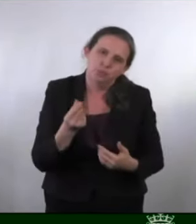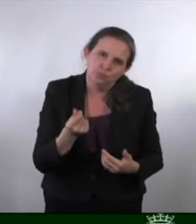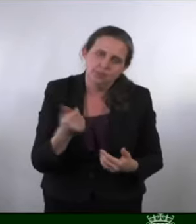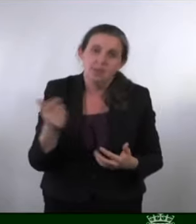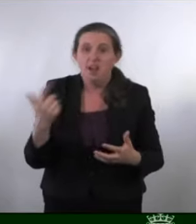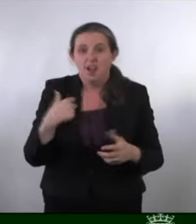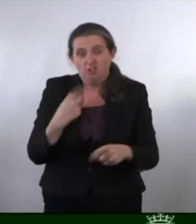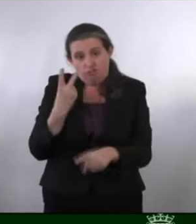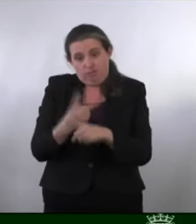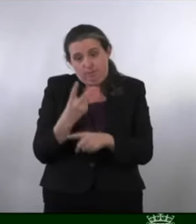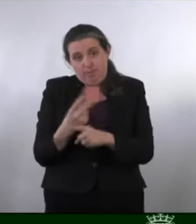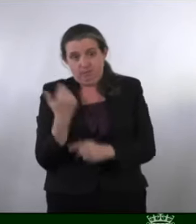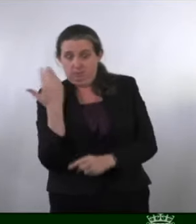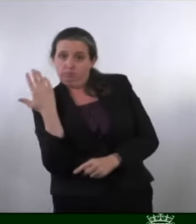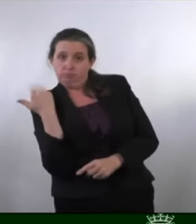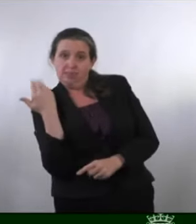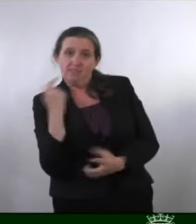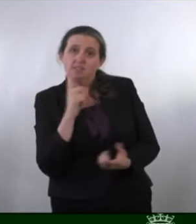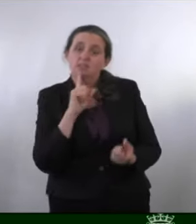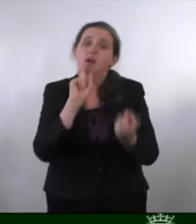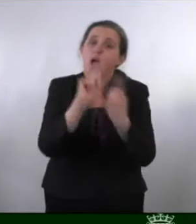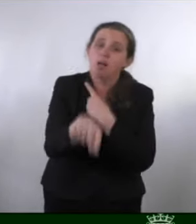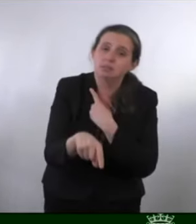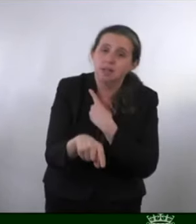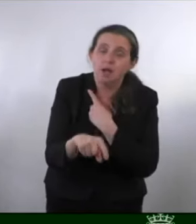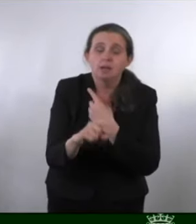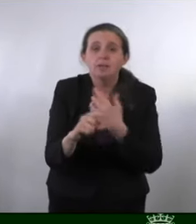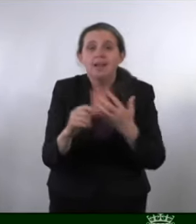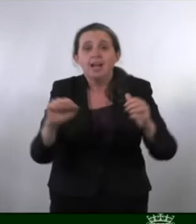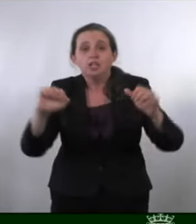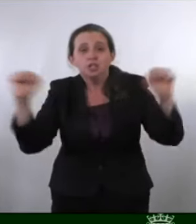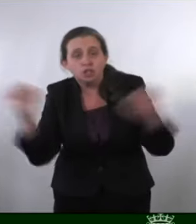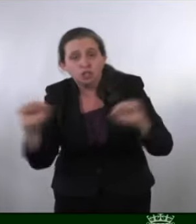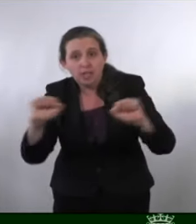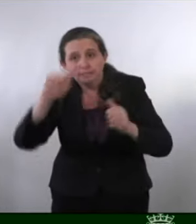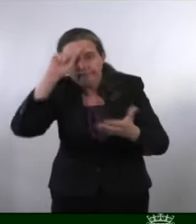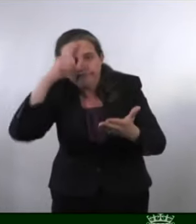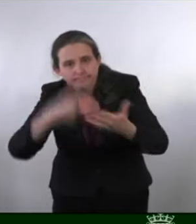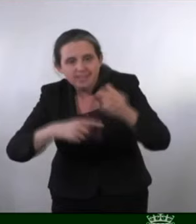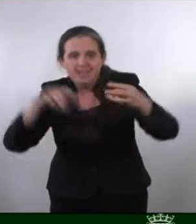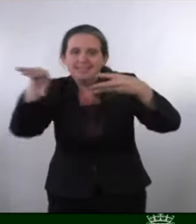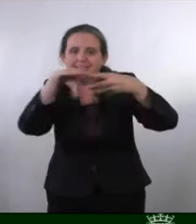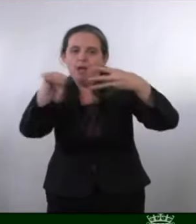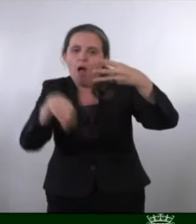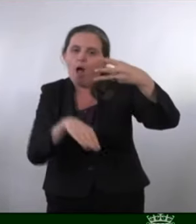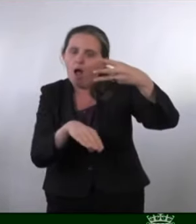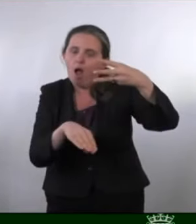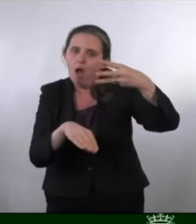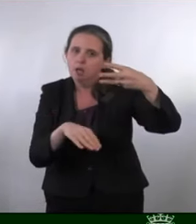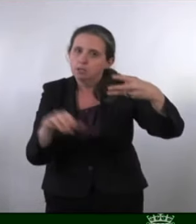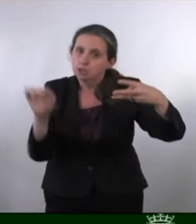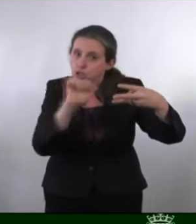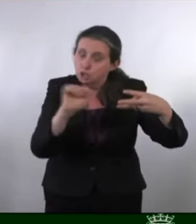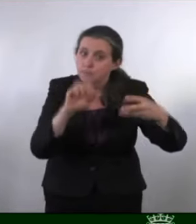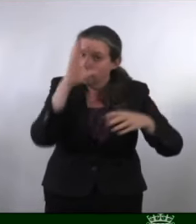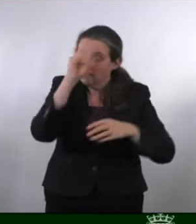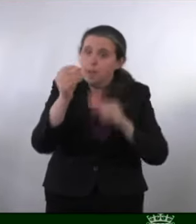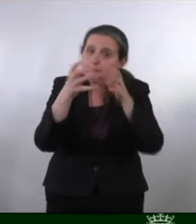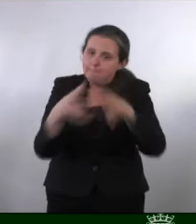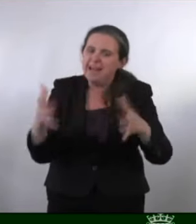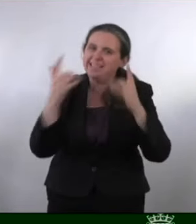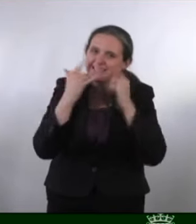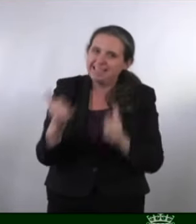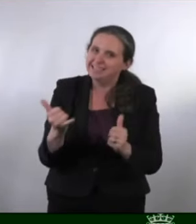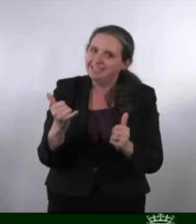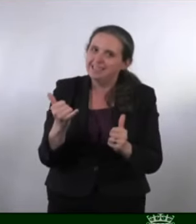answer I gave a moment ago. We can't say yet what the tiering will be, but mass testing does offer a route forward